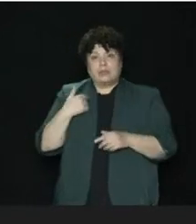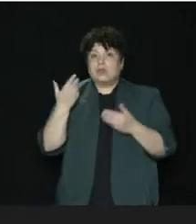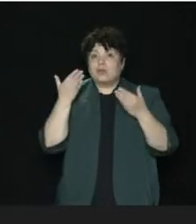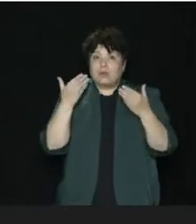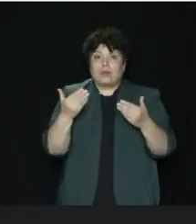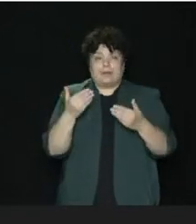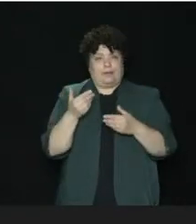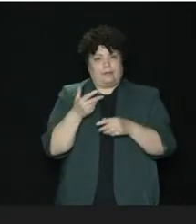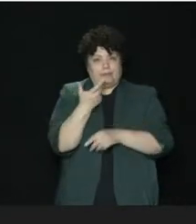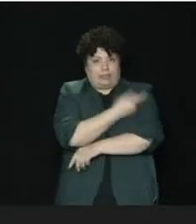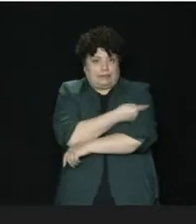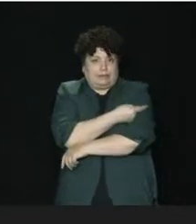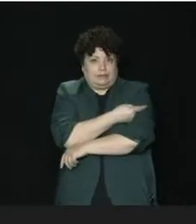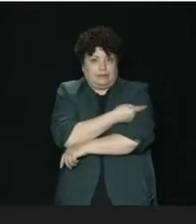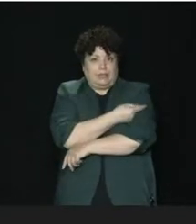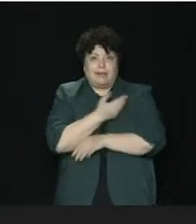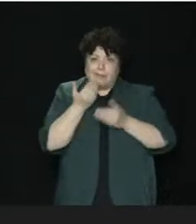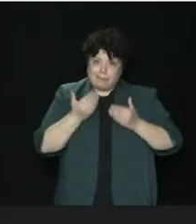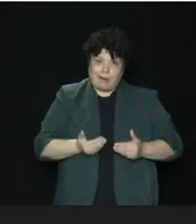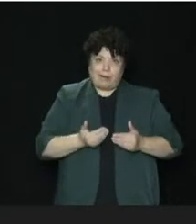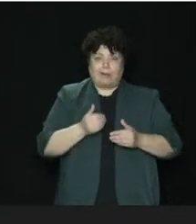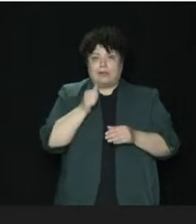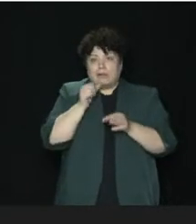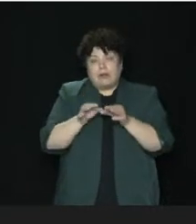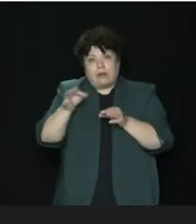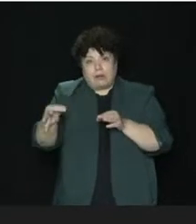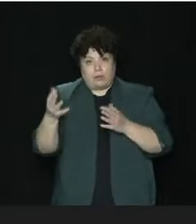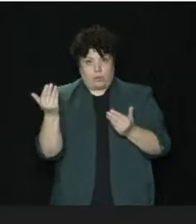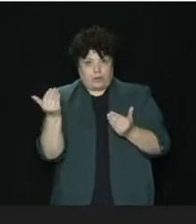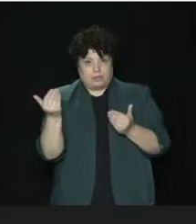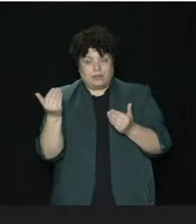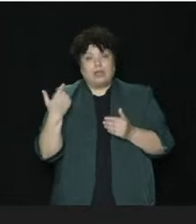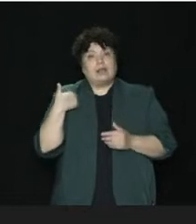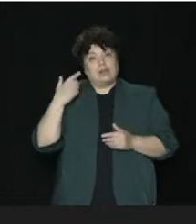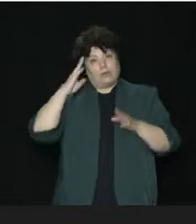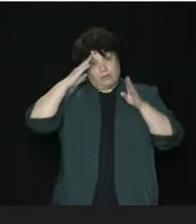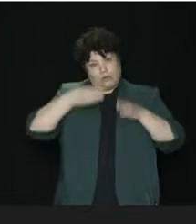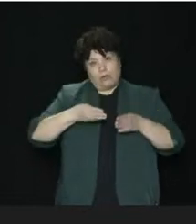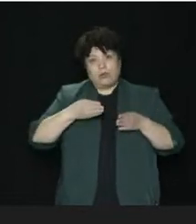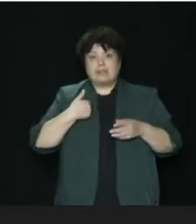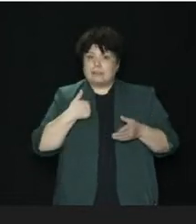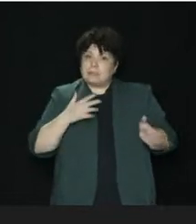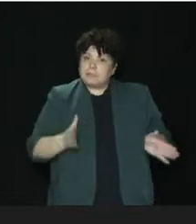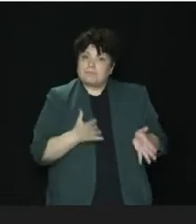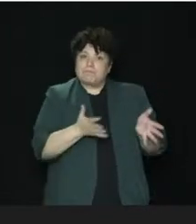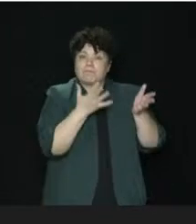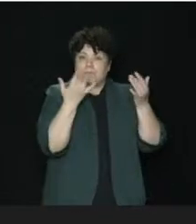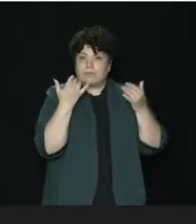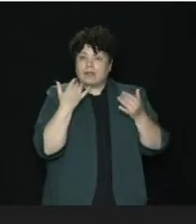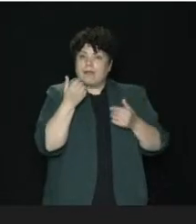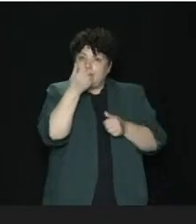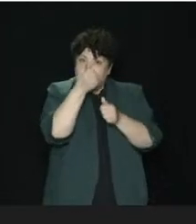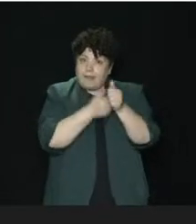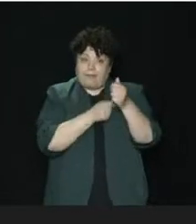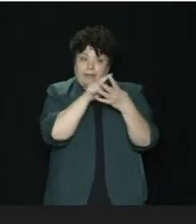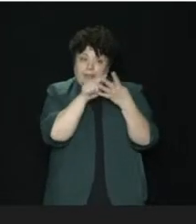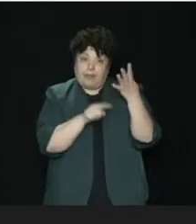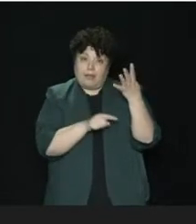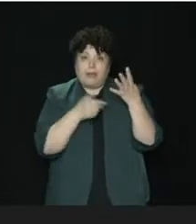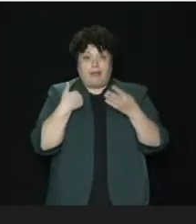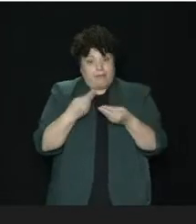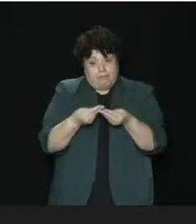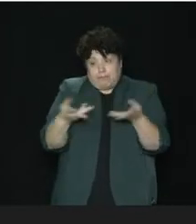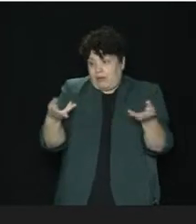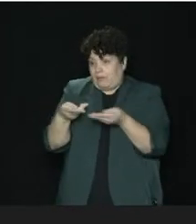possible. That is the focus that we have right now. And again, every single vaccine administered in